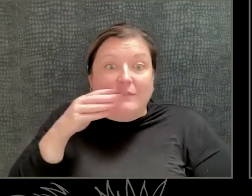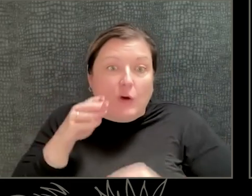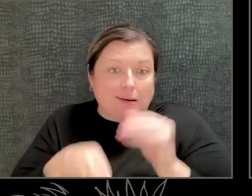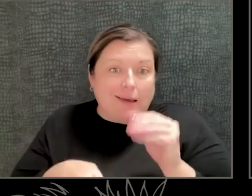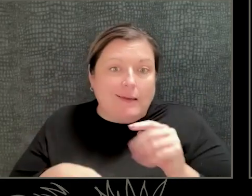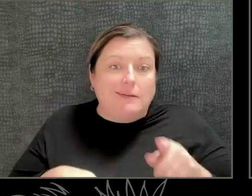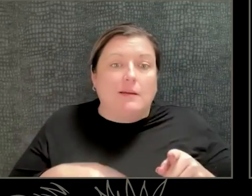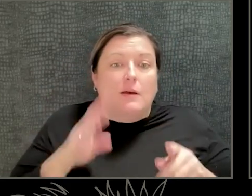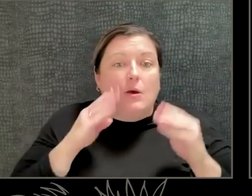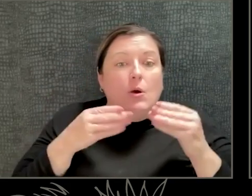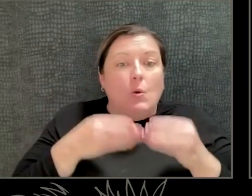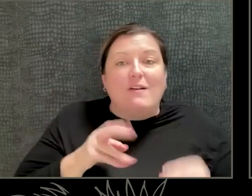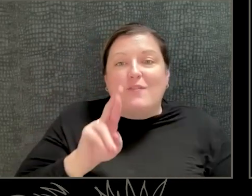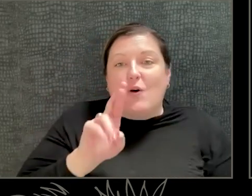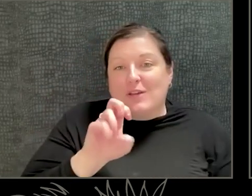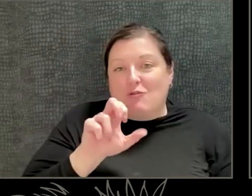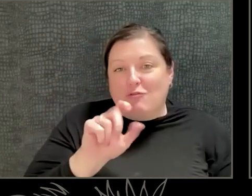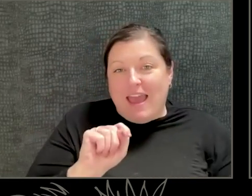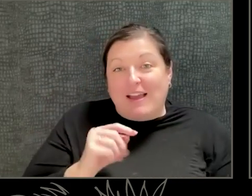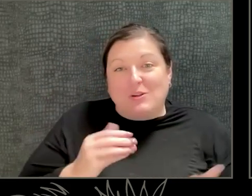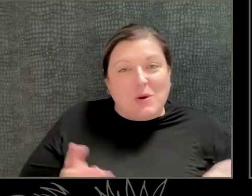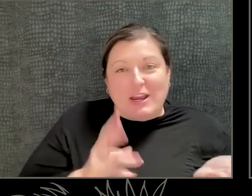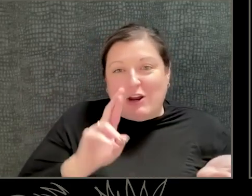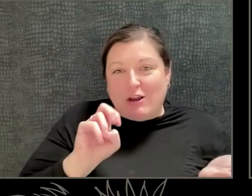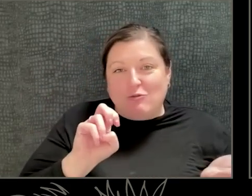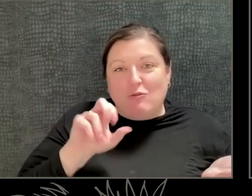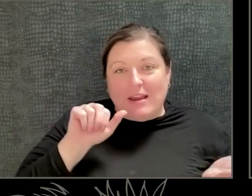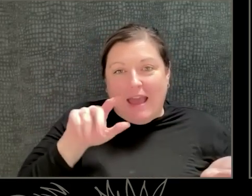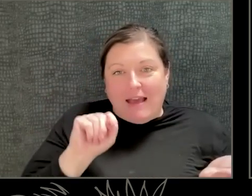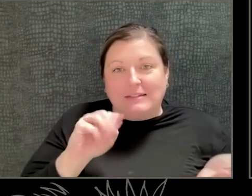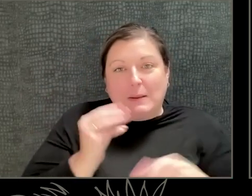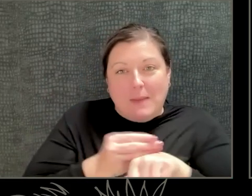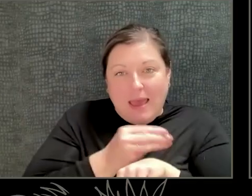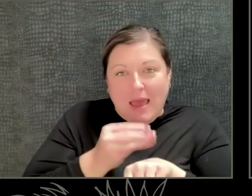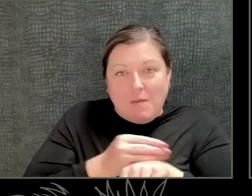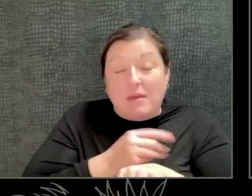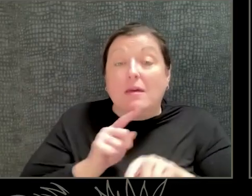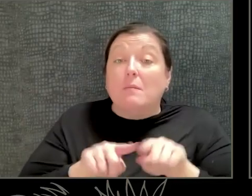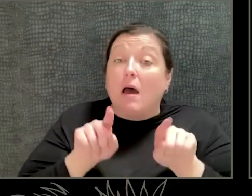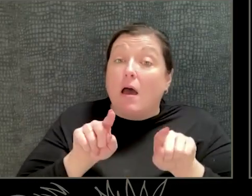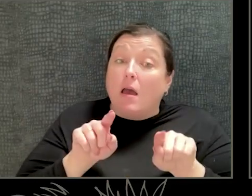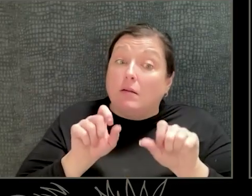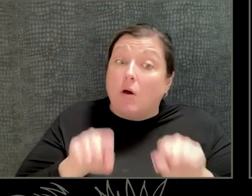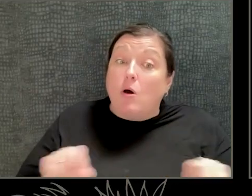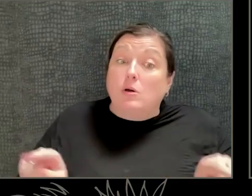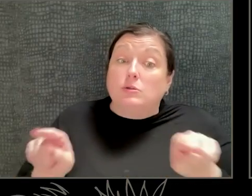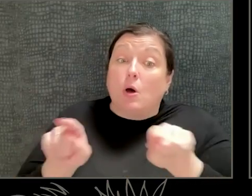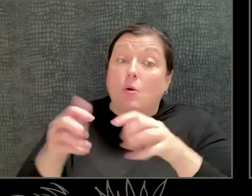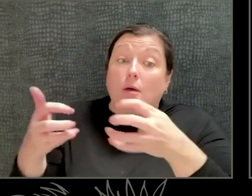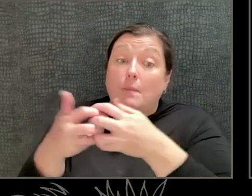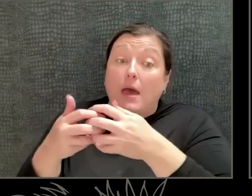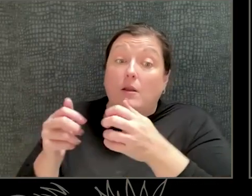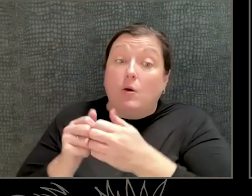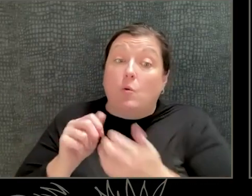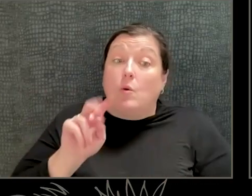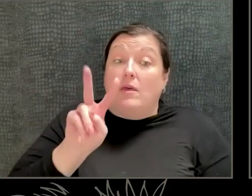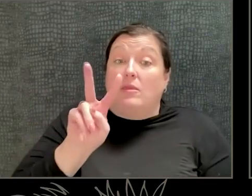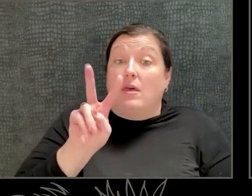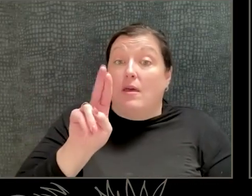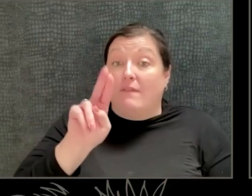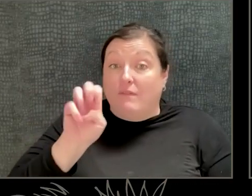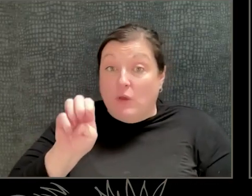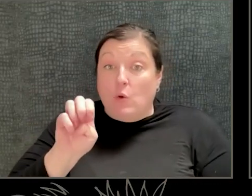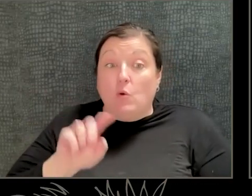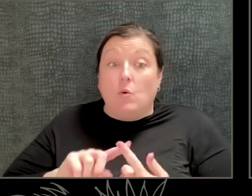because we're at React Miami, but it is also compatible with Vue and Svelte as well.